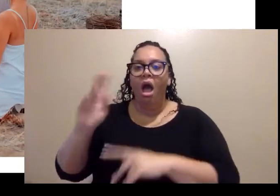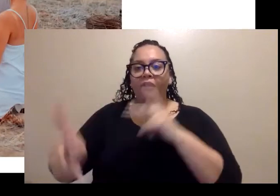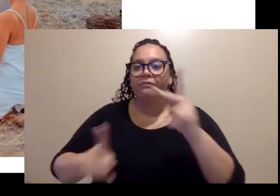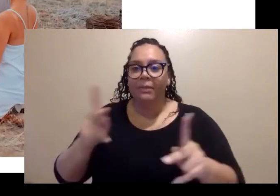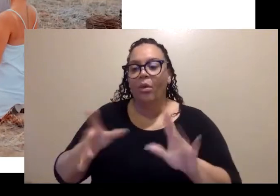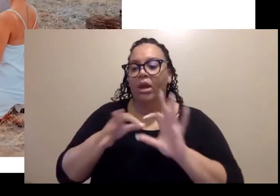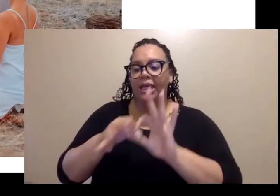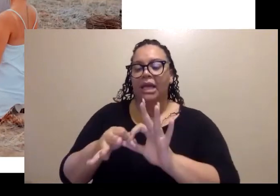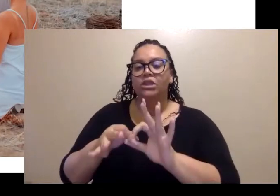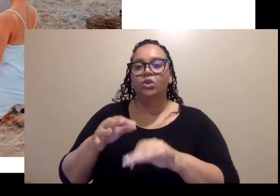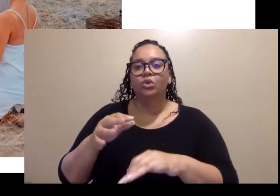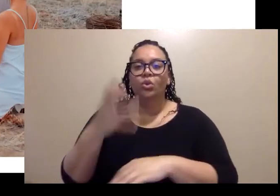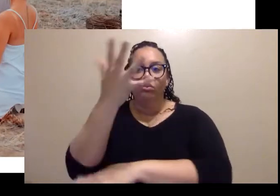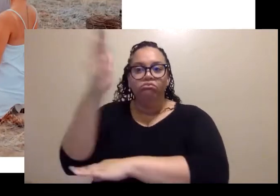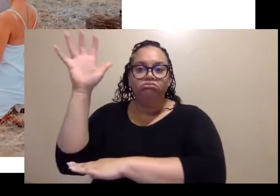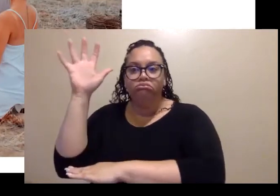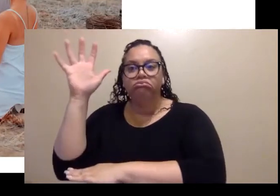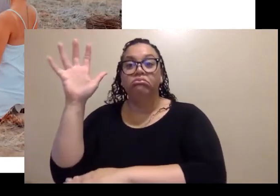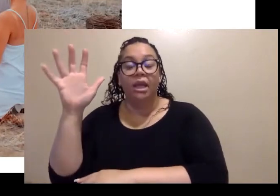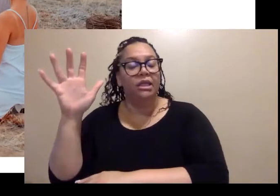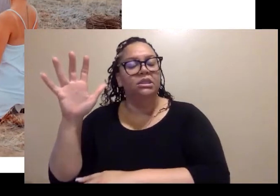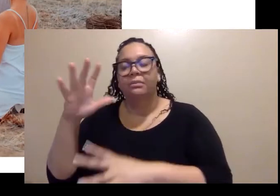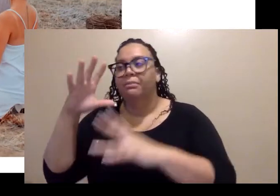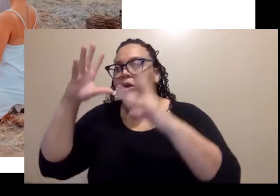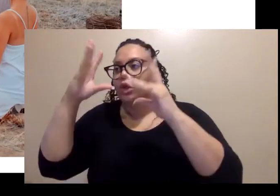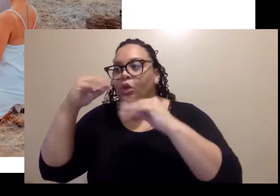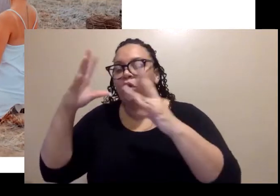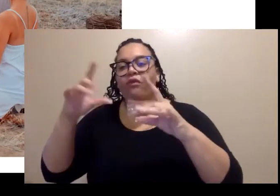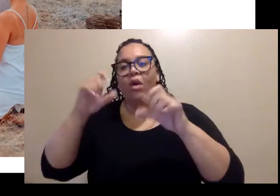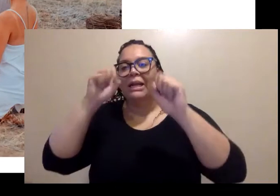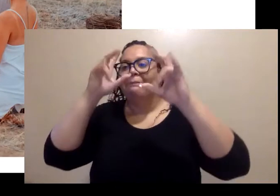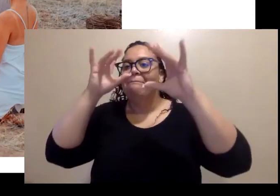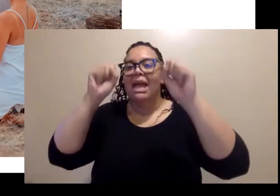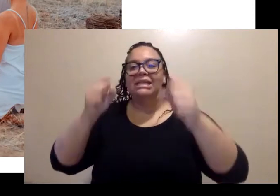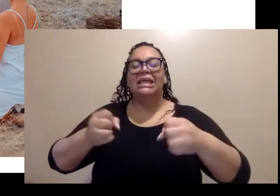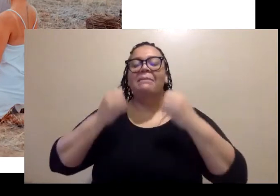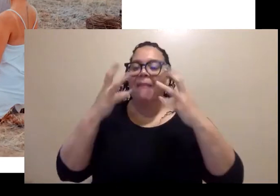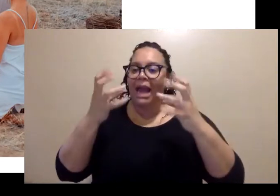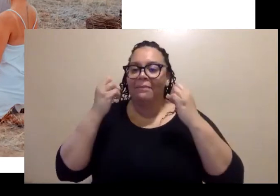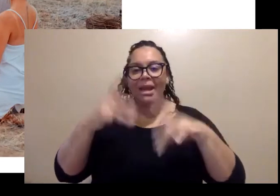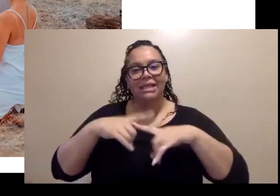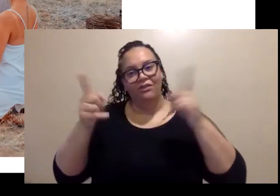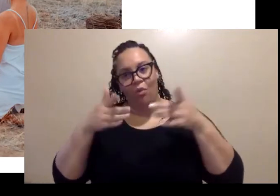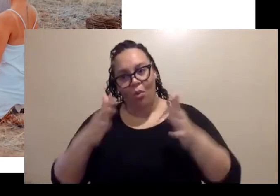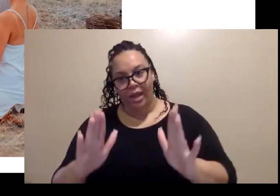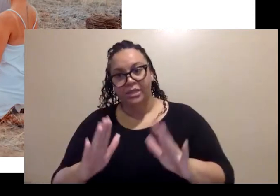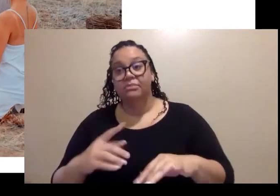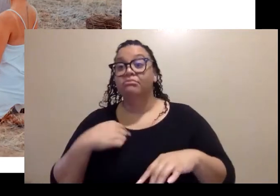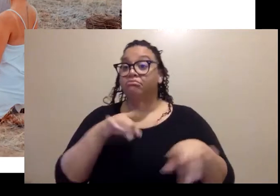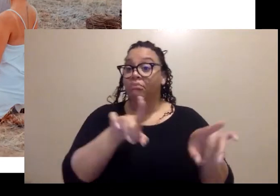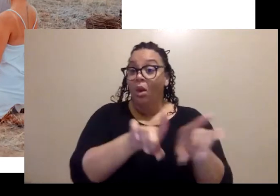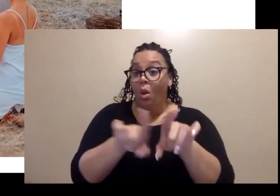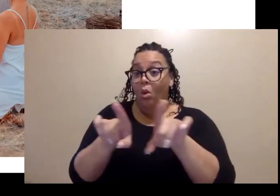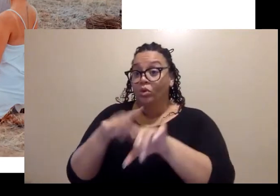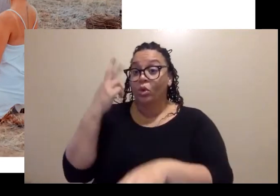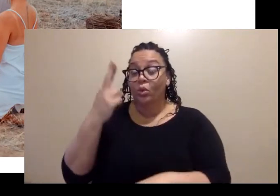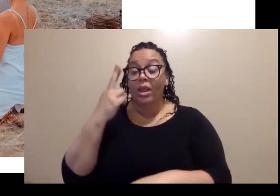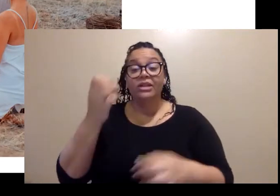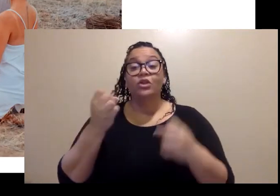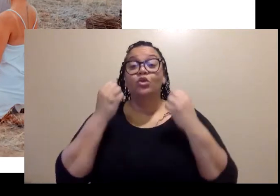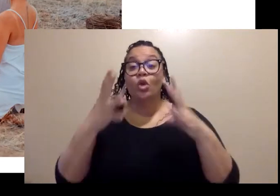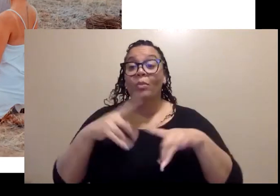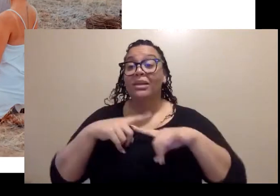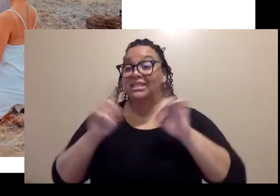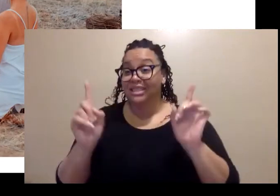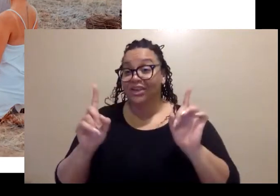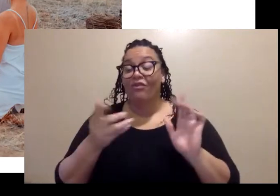right? Breathtaking and just beautiful on so many different levels. And I also realized that there are so many different things